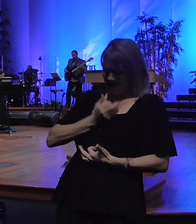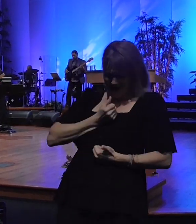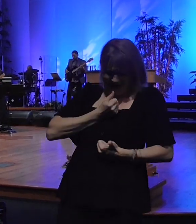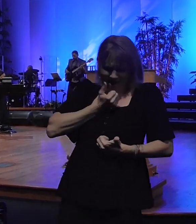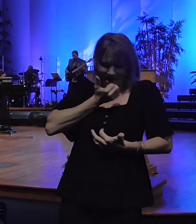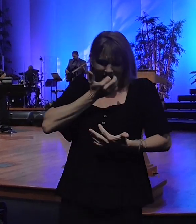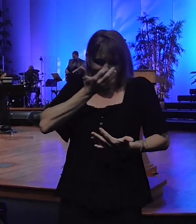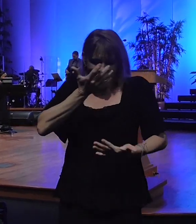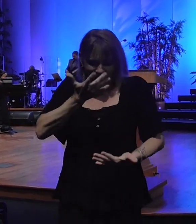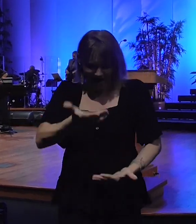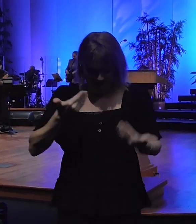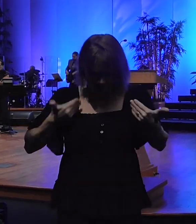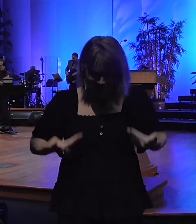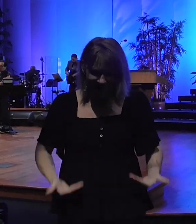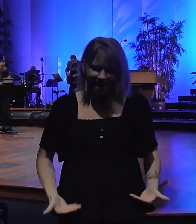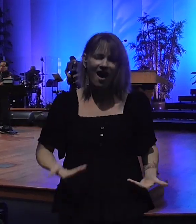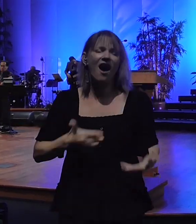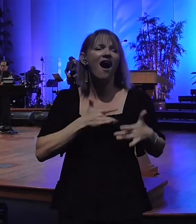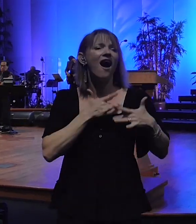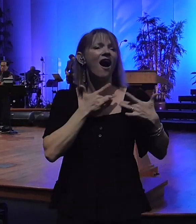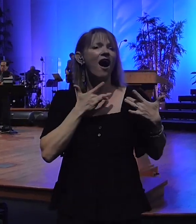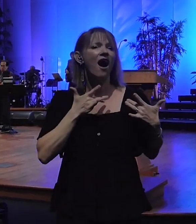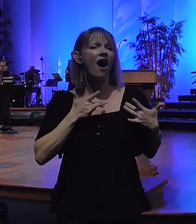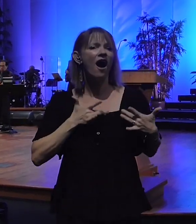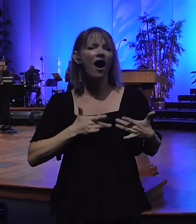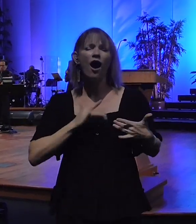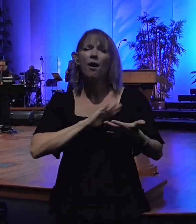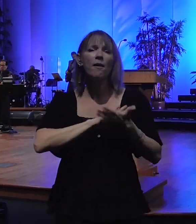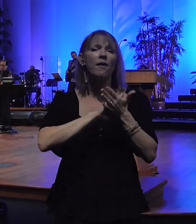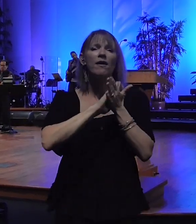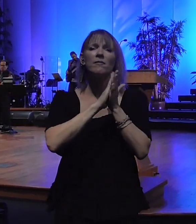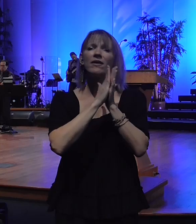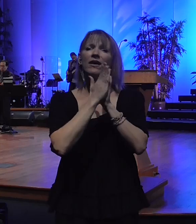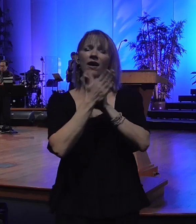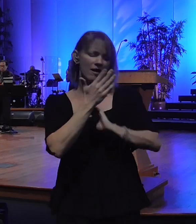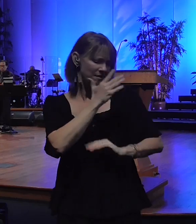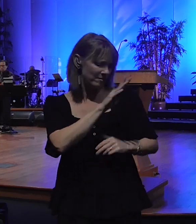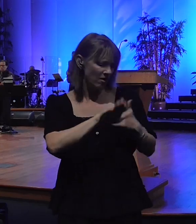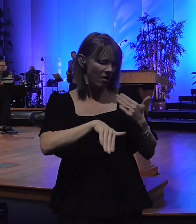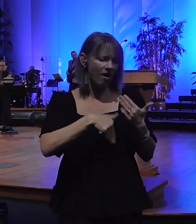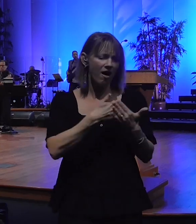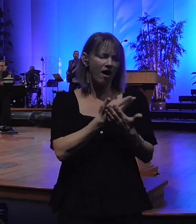me, fashion a heart that is wholly